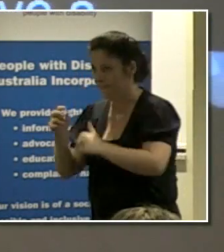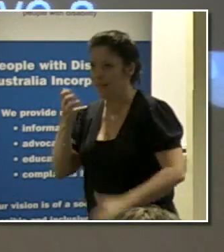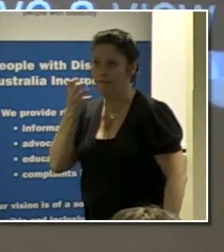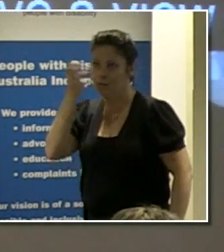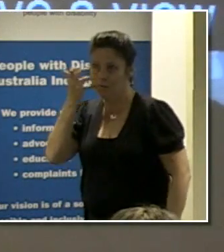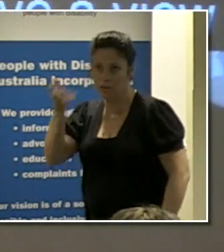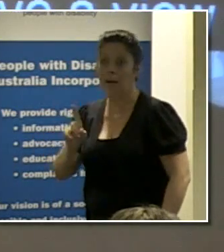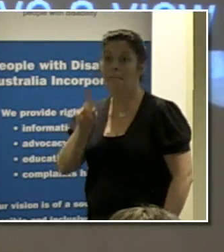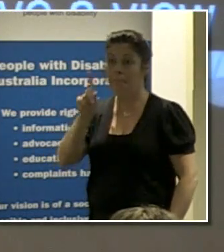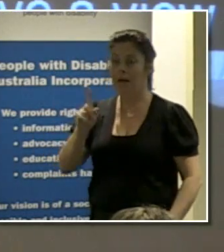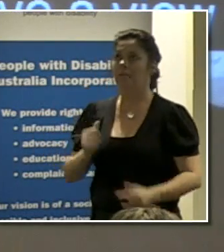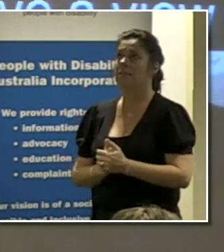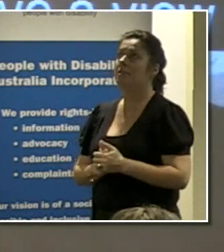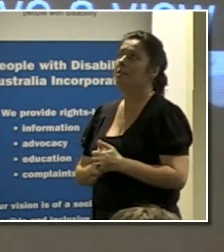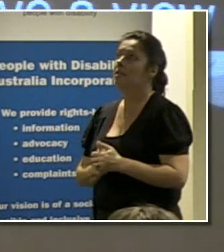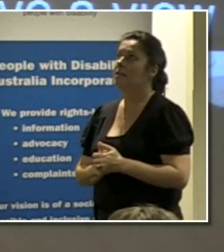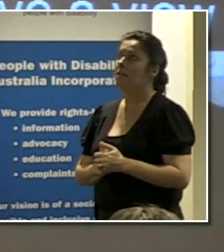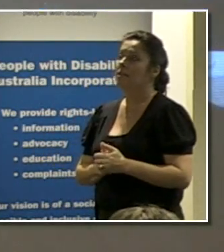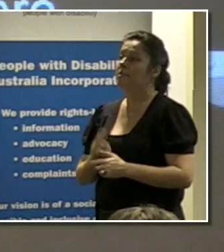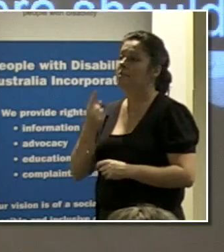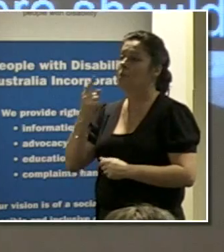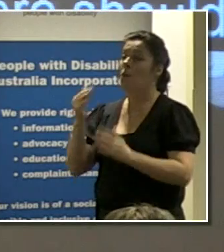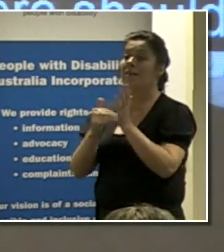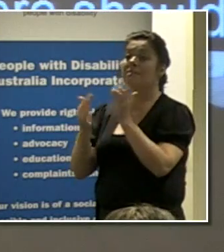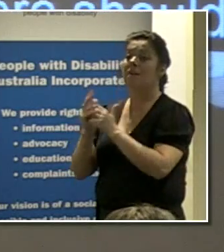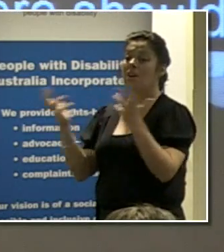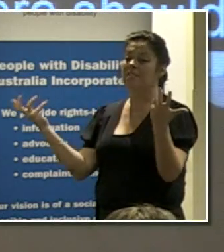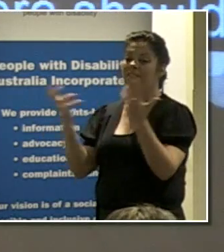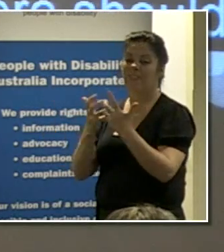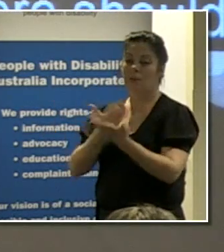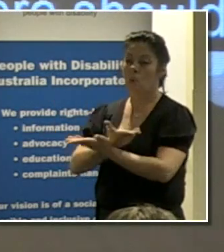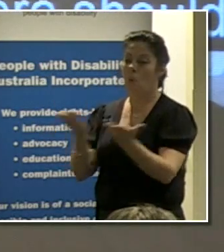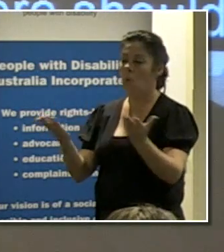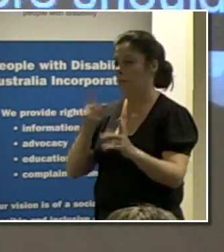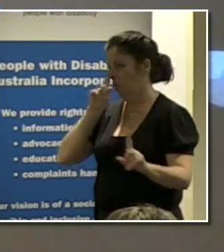Number one, there should not be a one-size-fits-all approach.